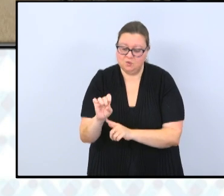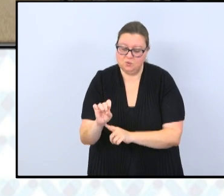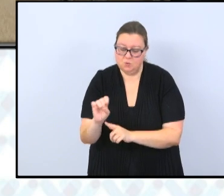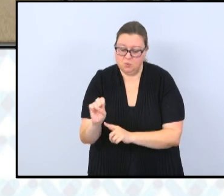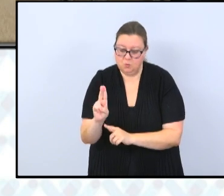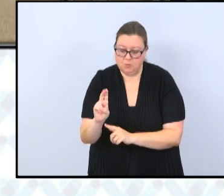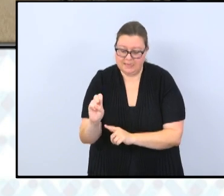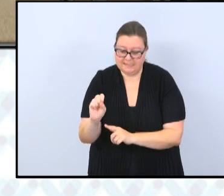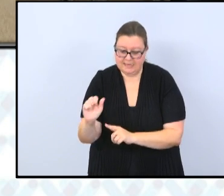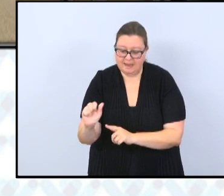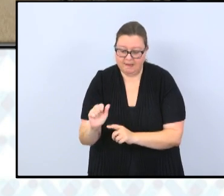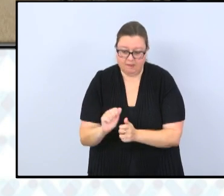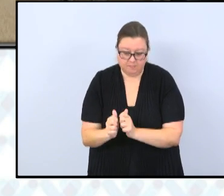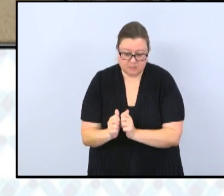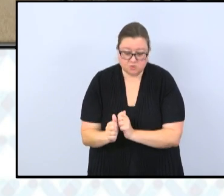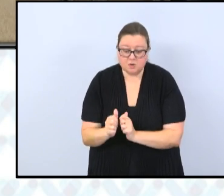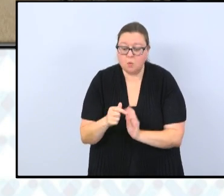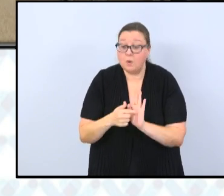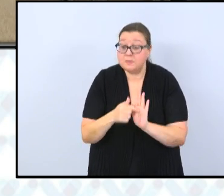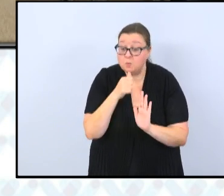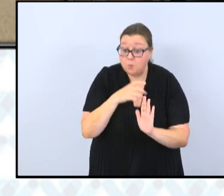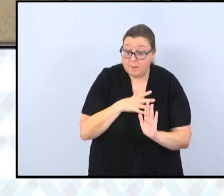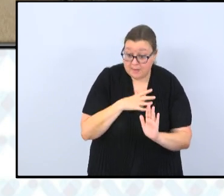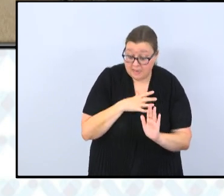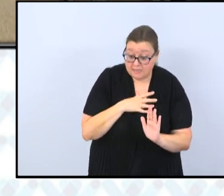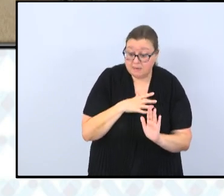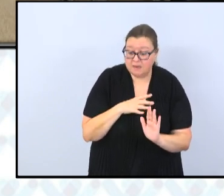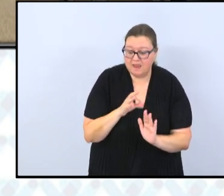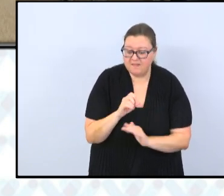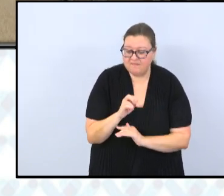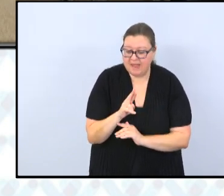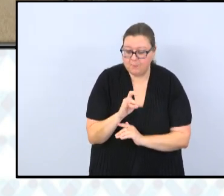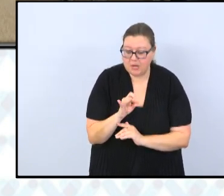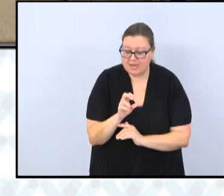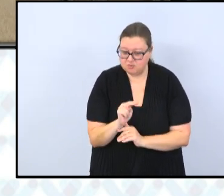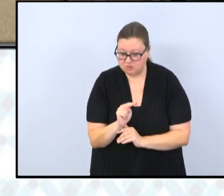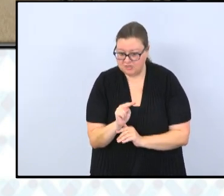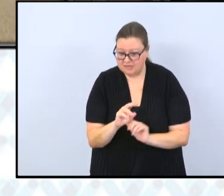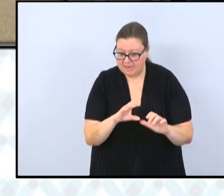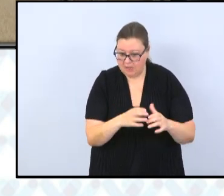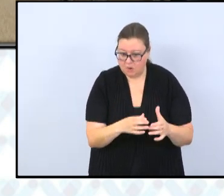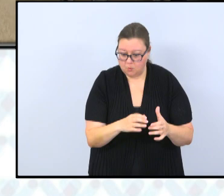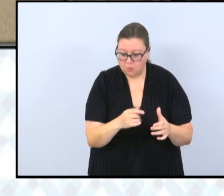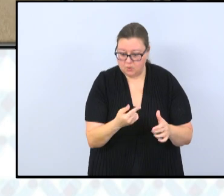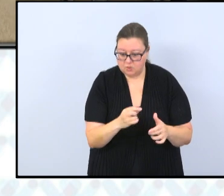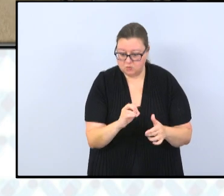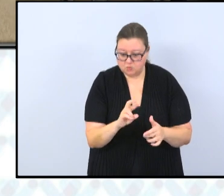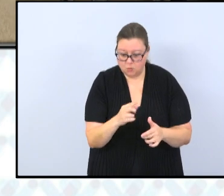in the teen fabrication category are George Falcone,